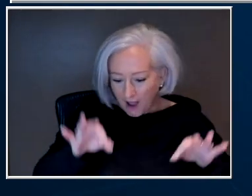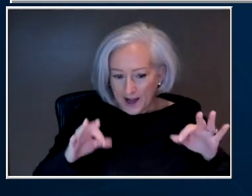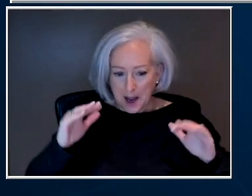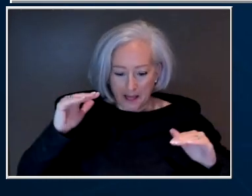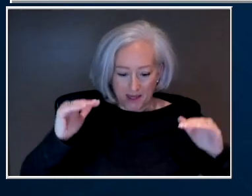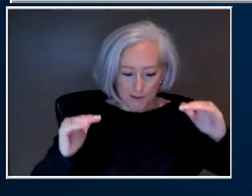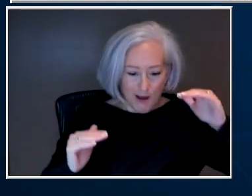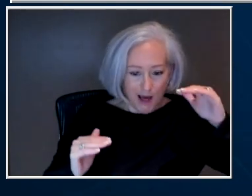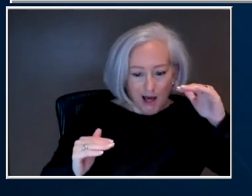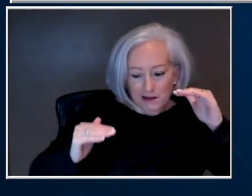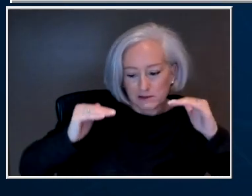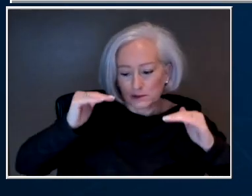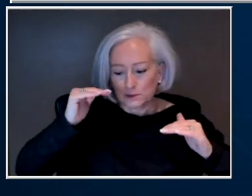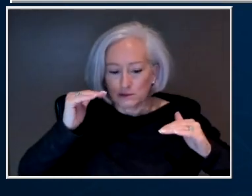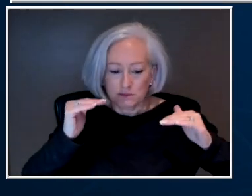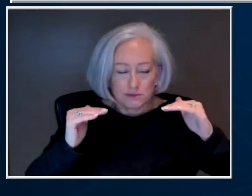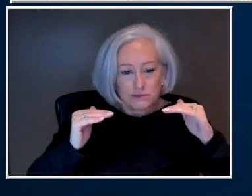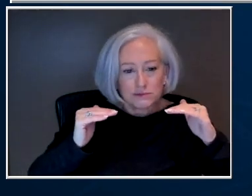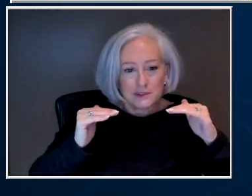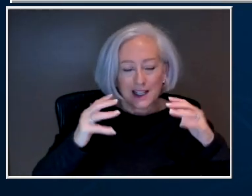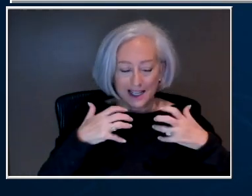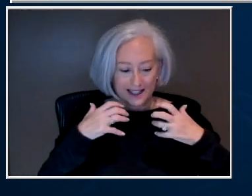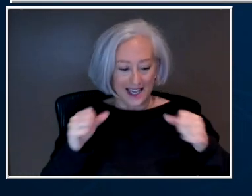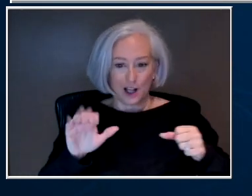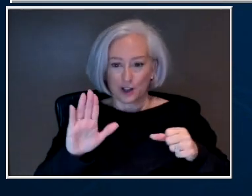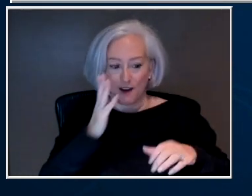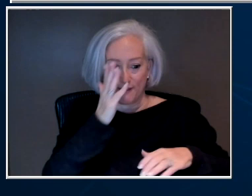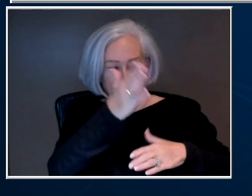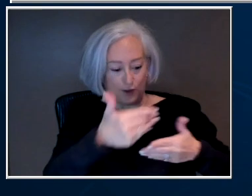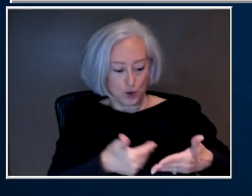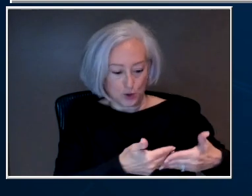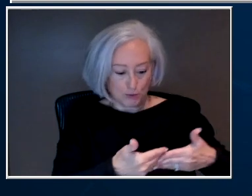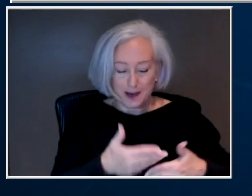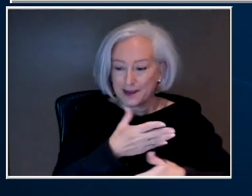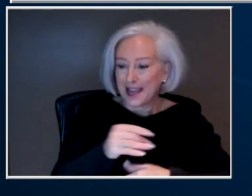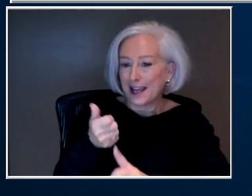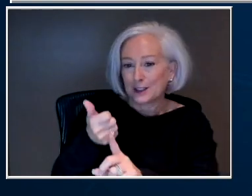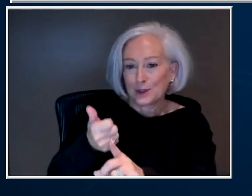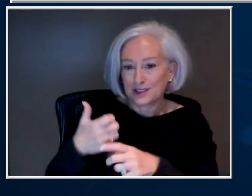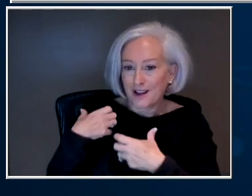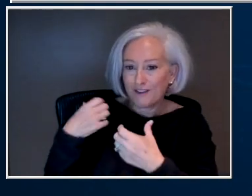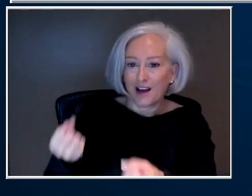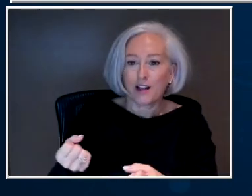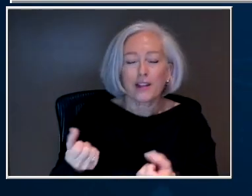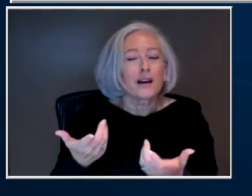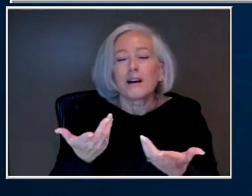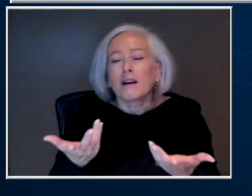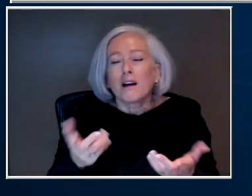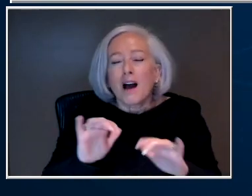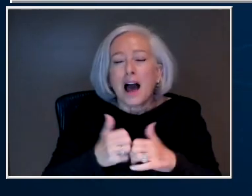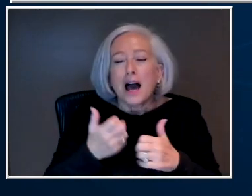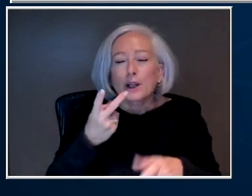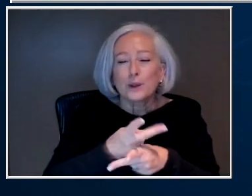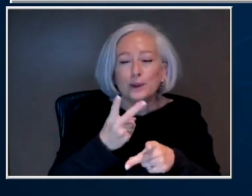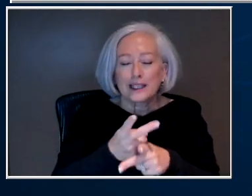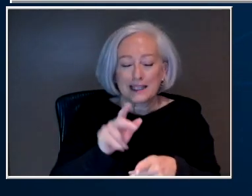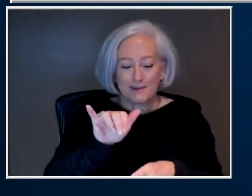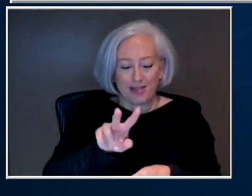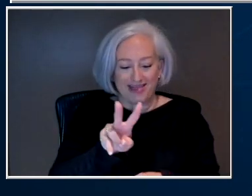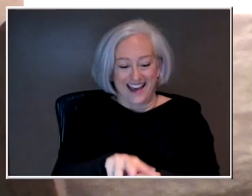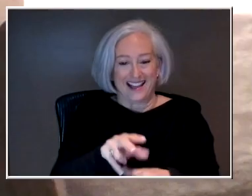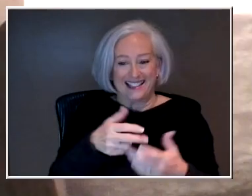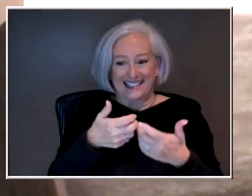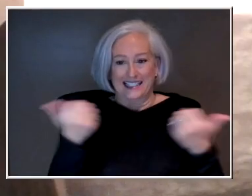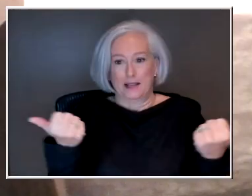of your future baby, but of course your health. How were you keeping those two things separate while you were going through this, or were you even able to do